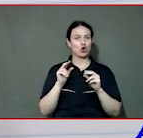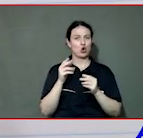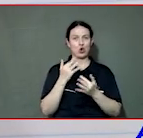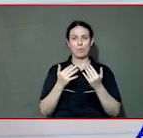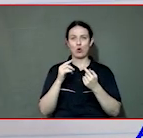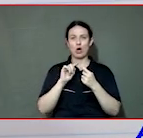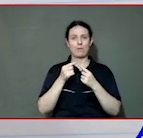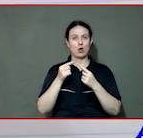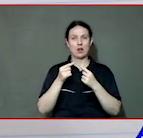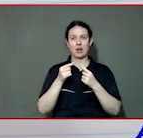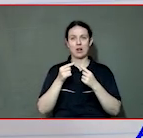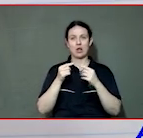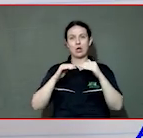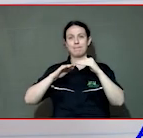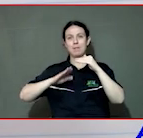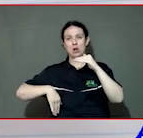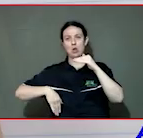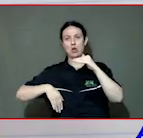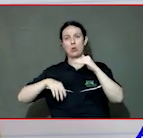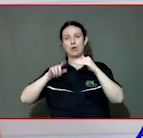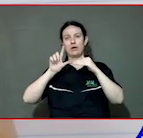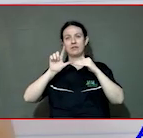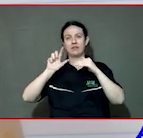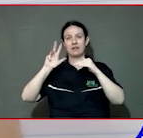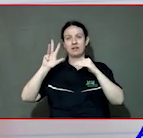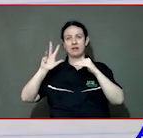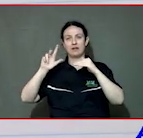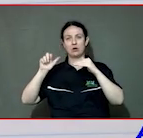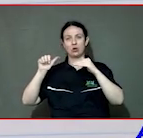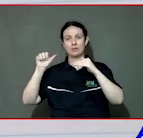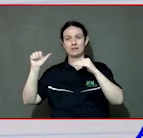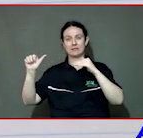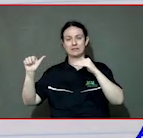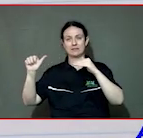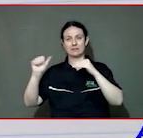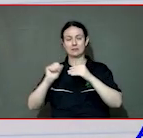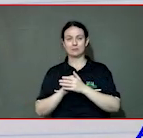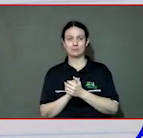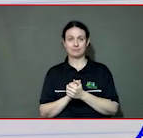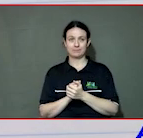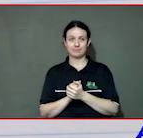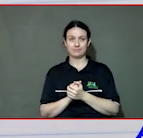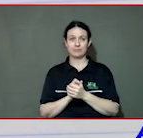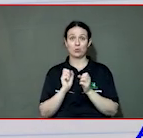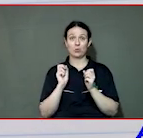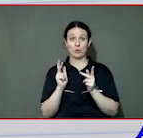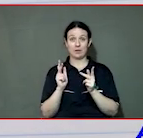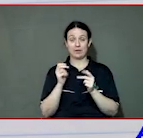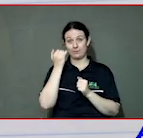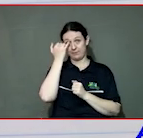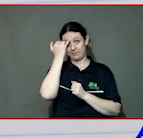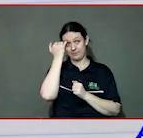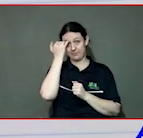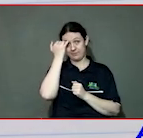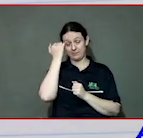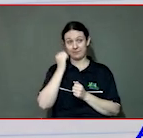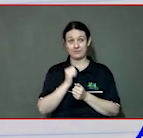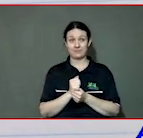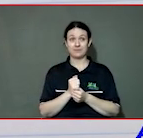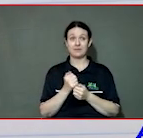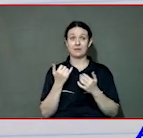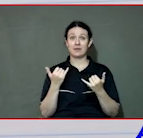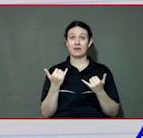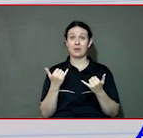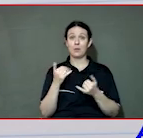point below 79,6 degrees Celsius. Okay, so now if I look, so